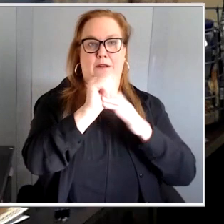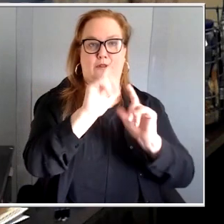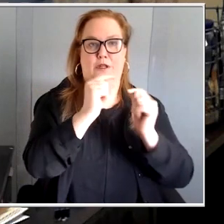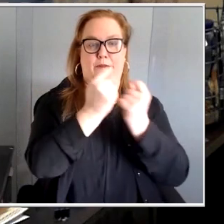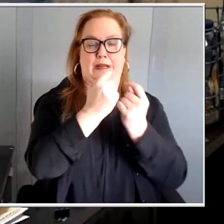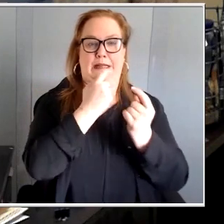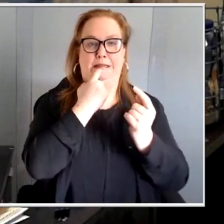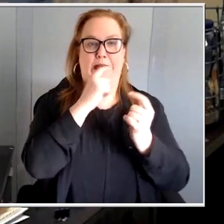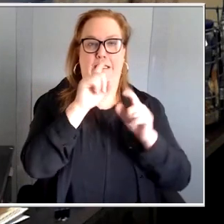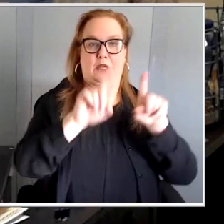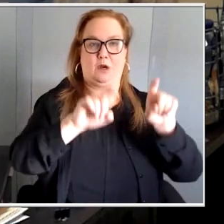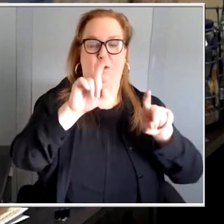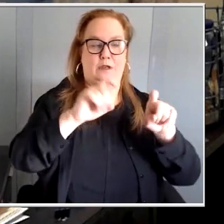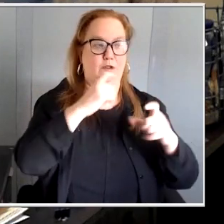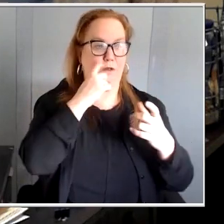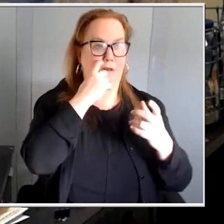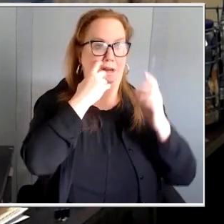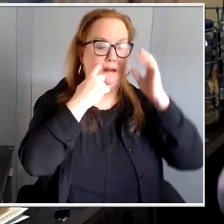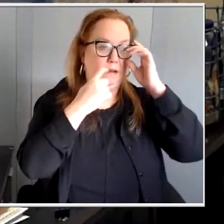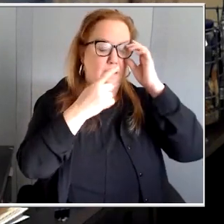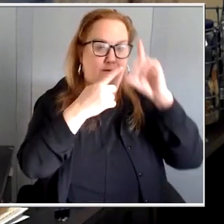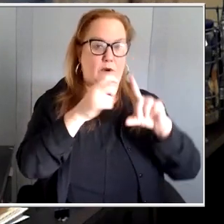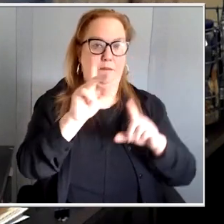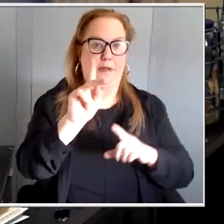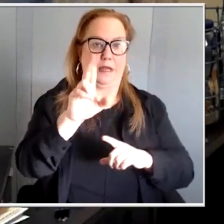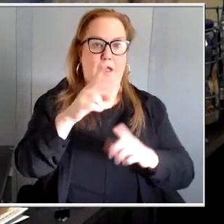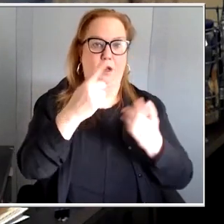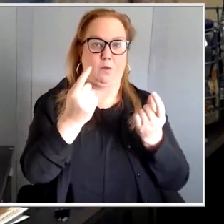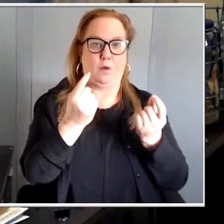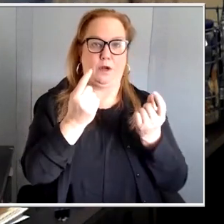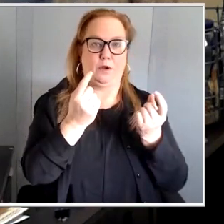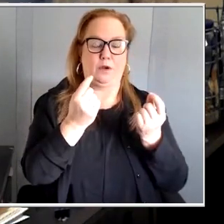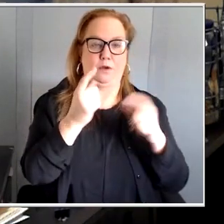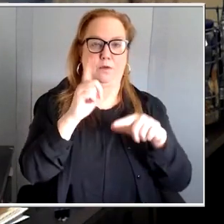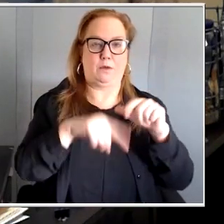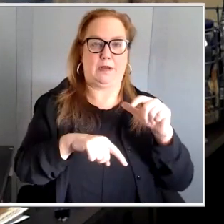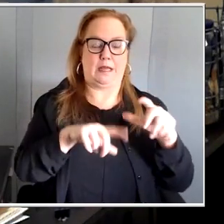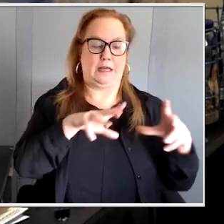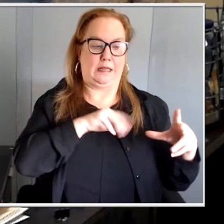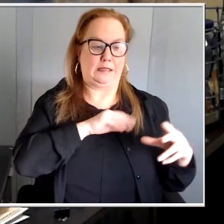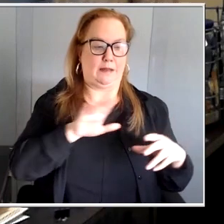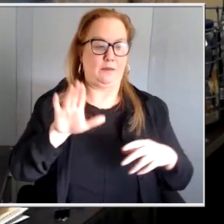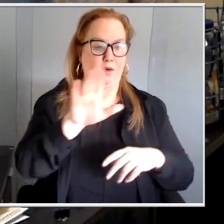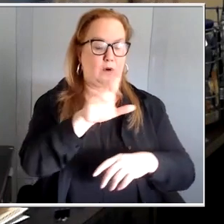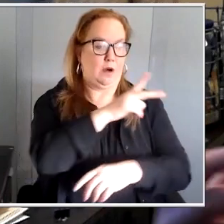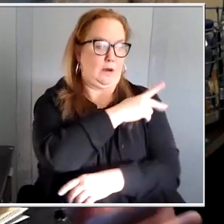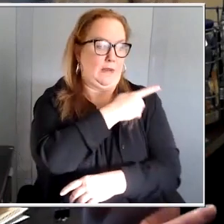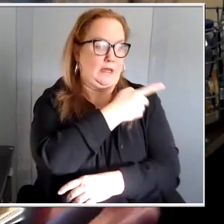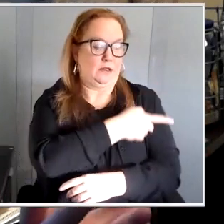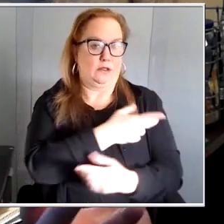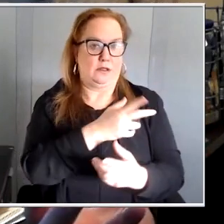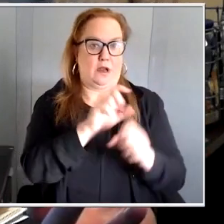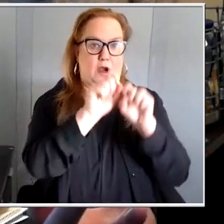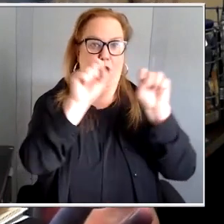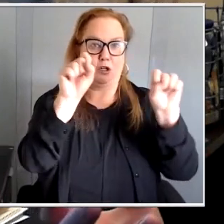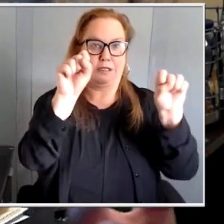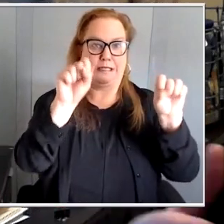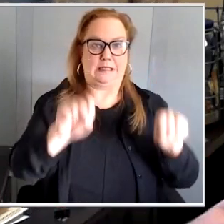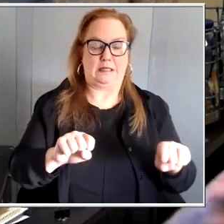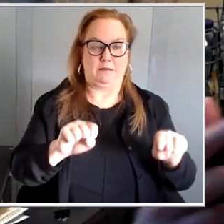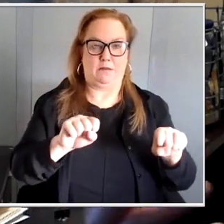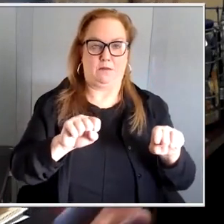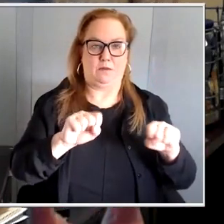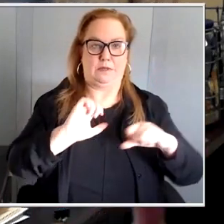the question out of the box from KU was, what are you going to do when we can't take your patients? Our whole system was built.